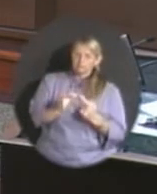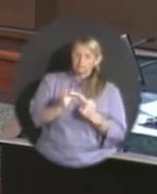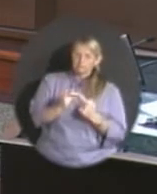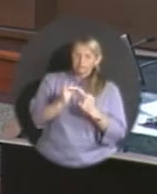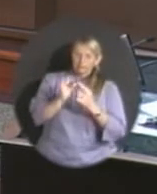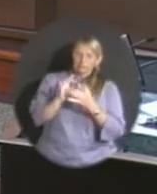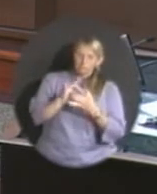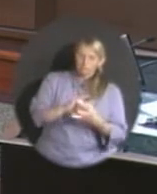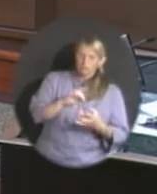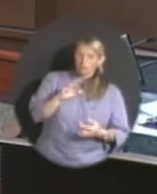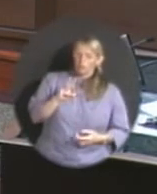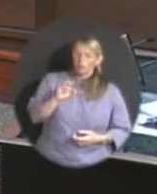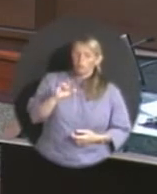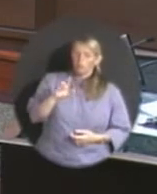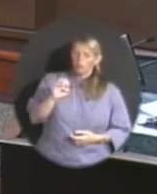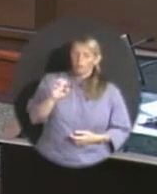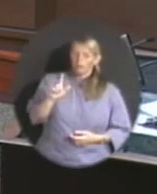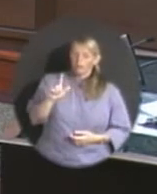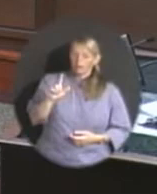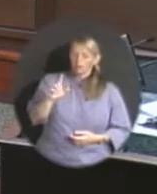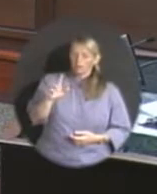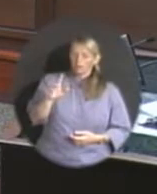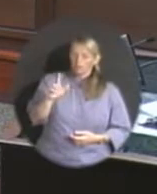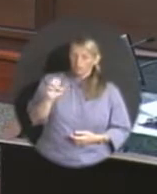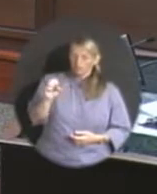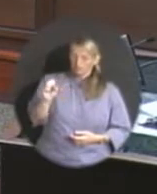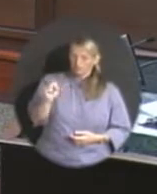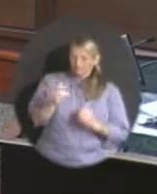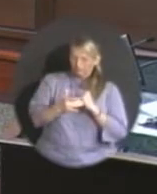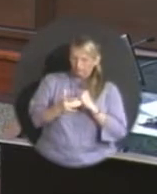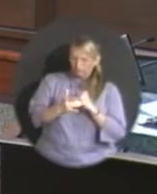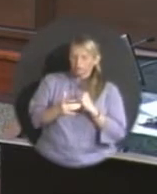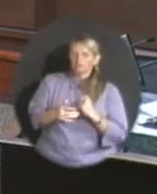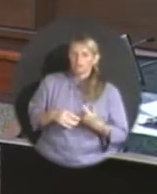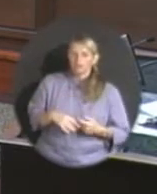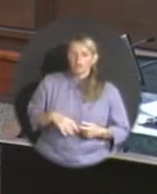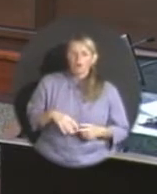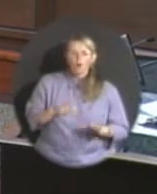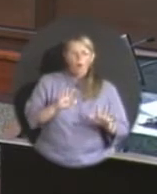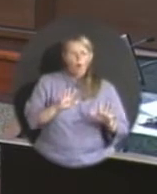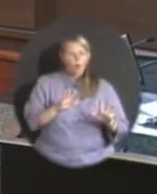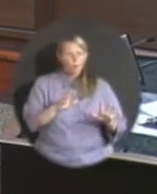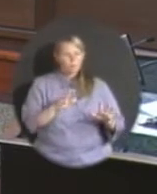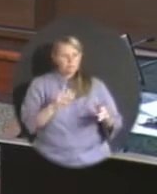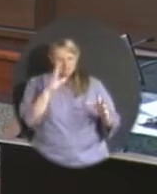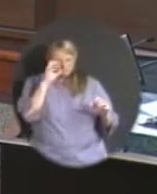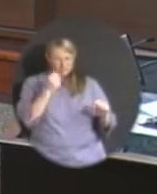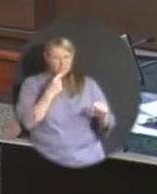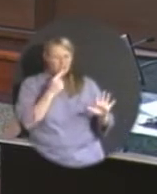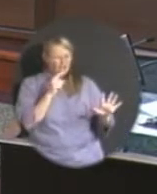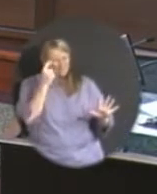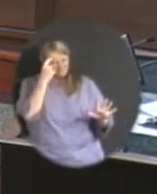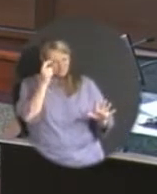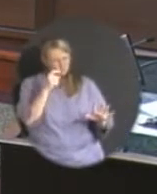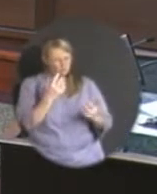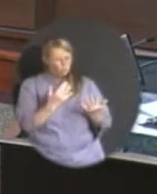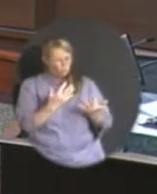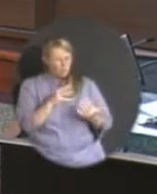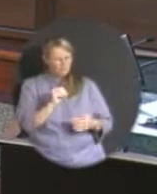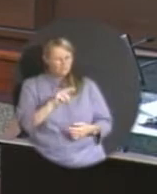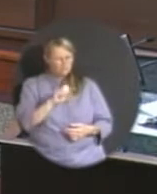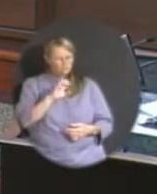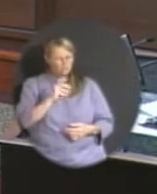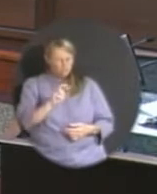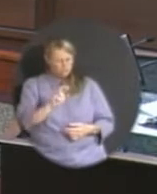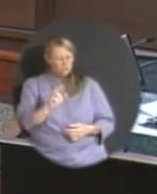wave of the future. Then my next question is on Mr. Parker, can I stop you for a moment? Sure, go ahead. I think we should wait for Mr. Scheer to return to the room before we discuss.